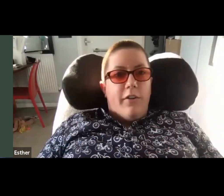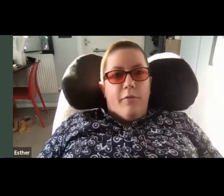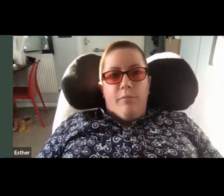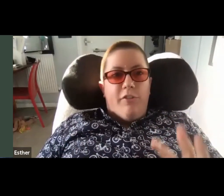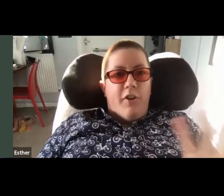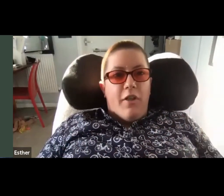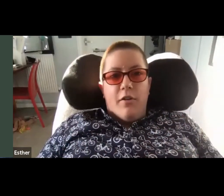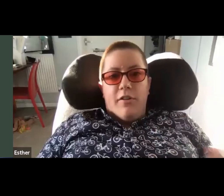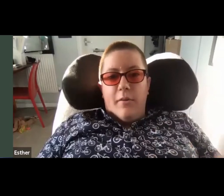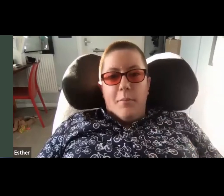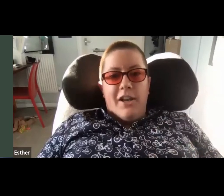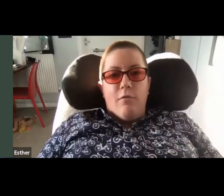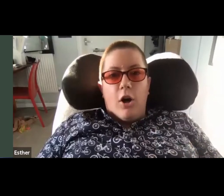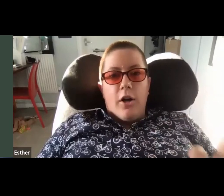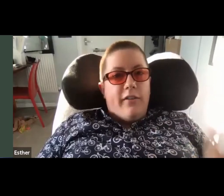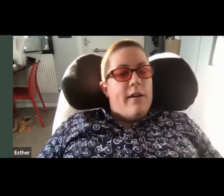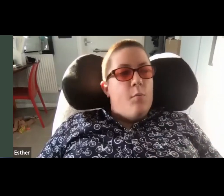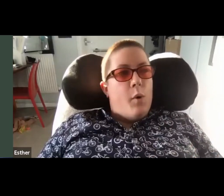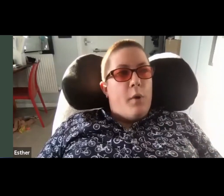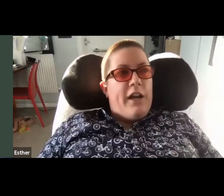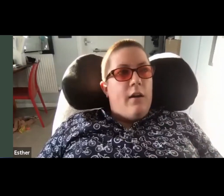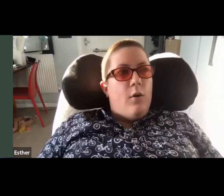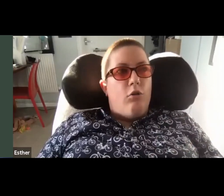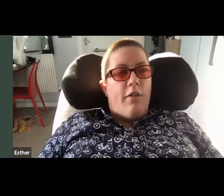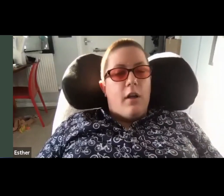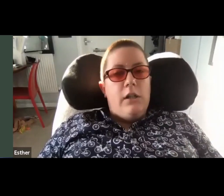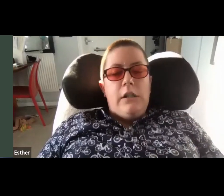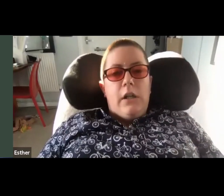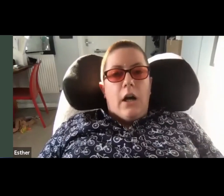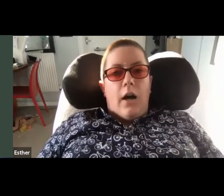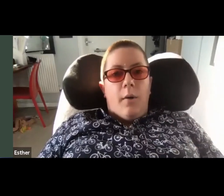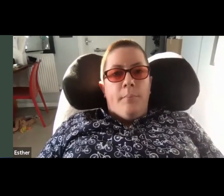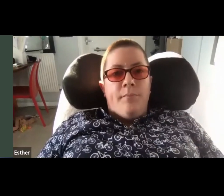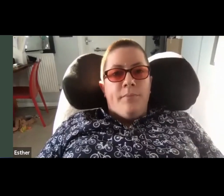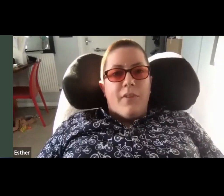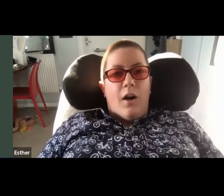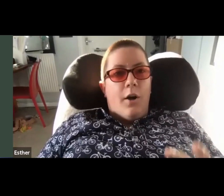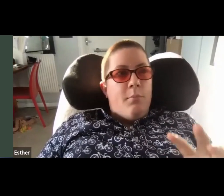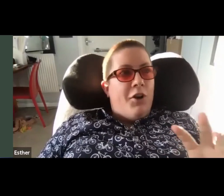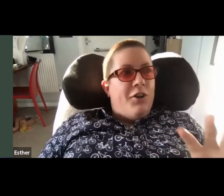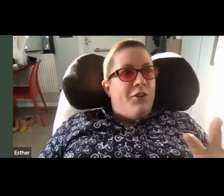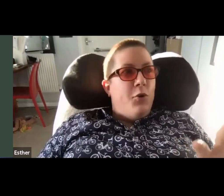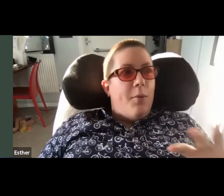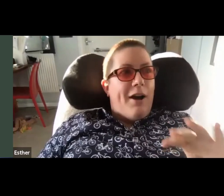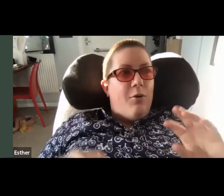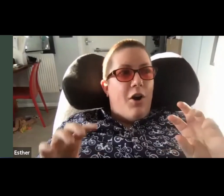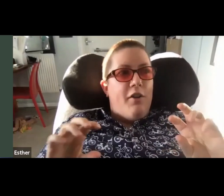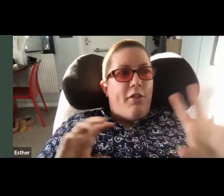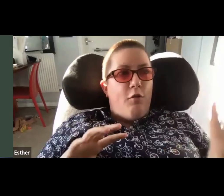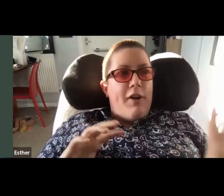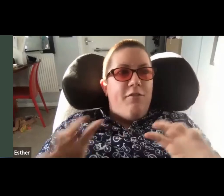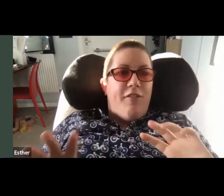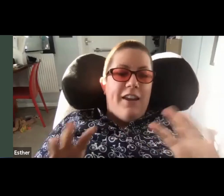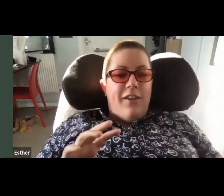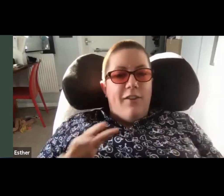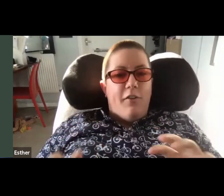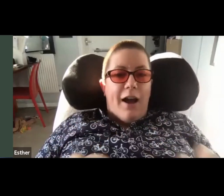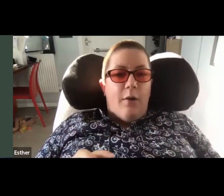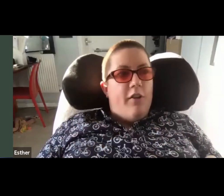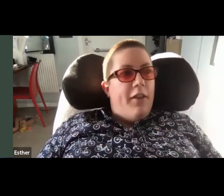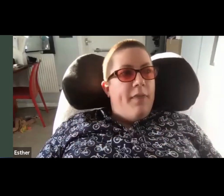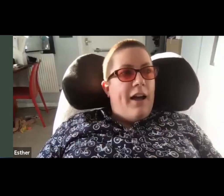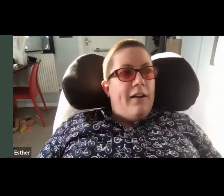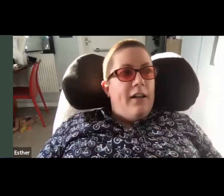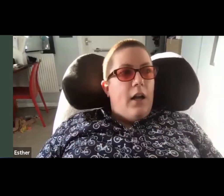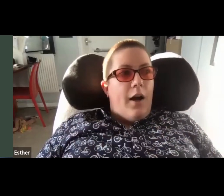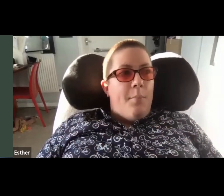try to further disability rights in one way or another. I'm going to talk about kind of 3 phases of how